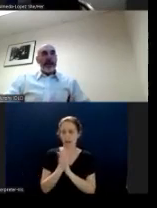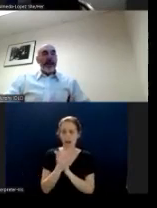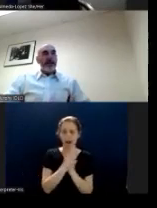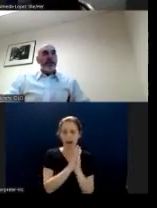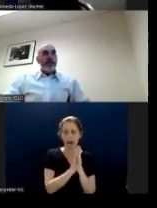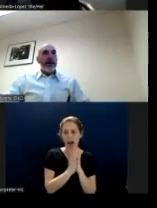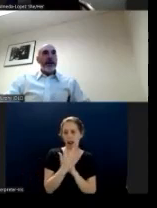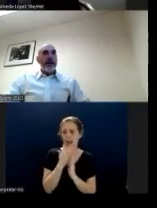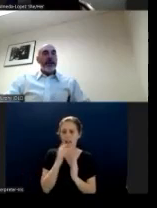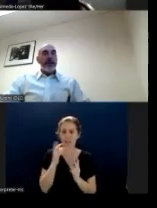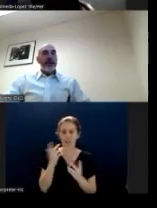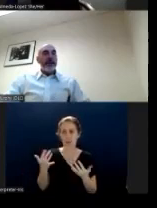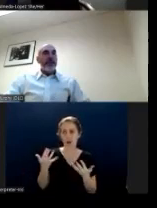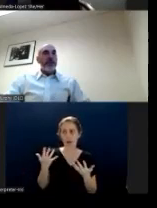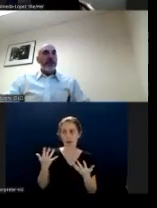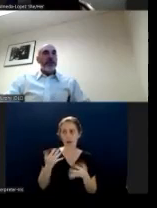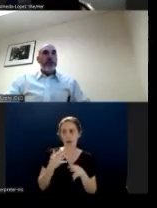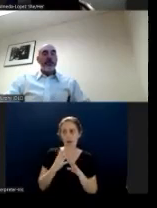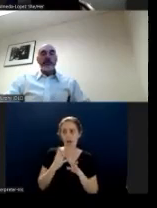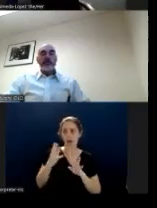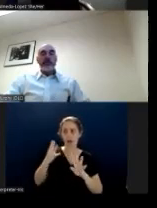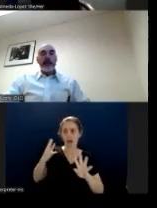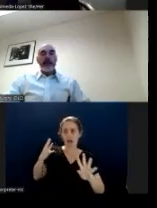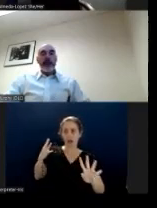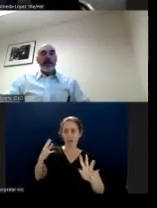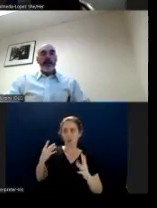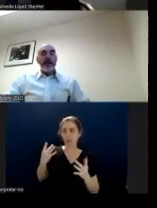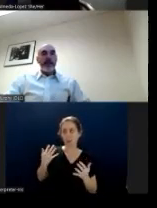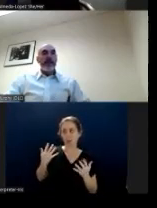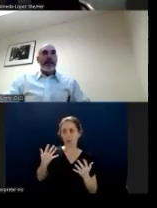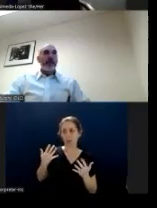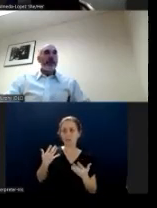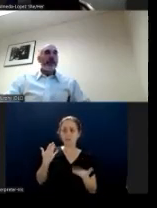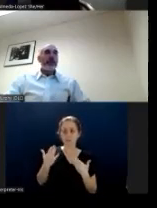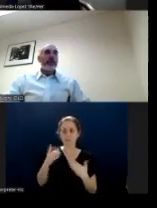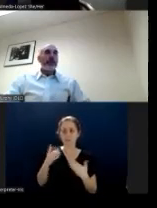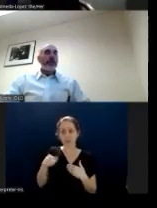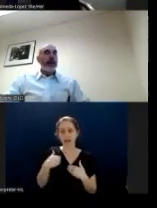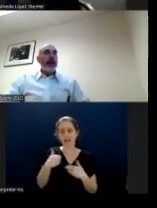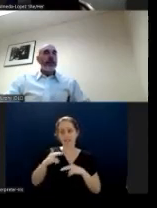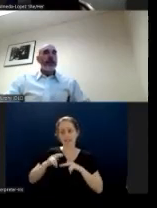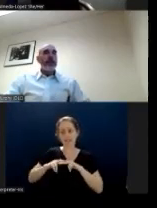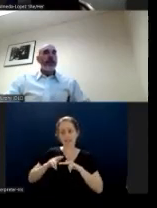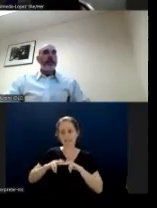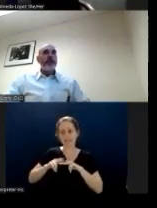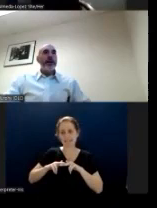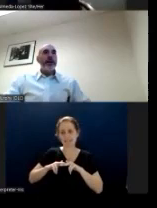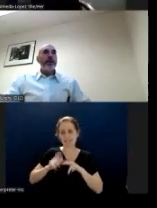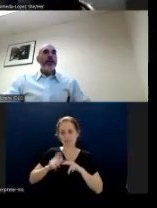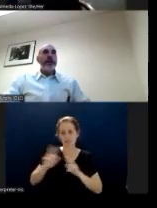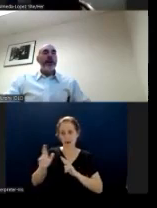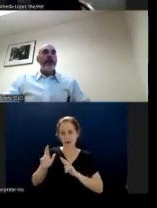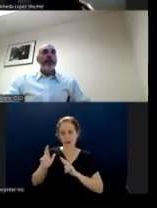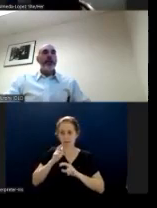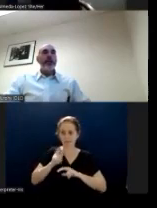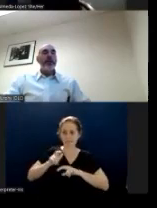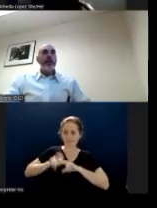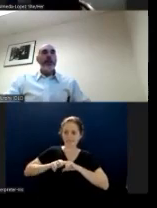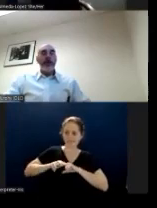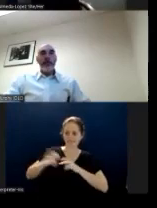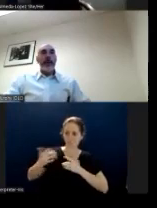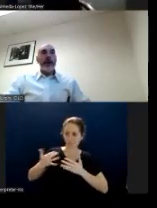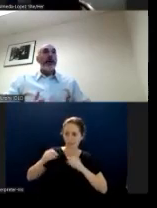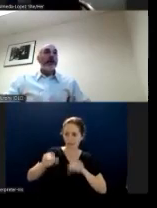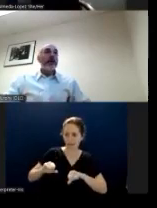waiting to cast your ballot is not unusual. They should be prepared with chairs for people